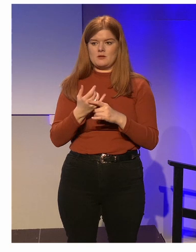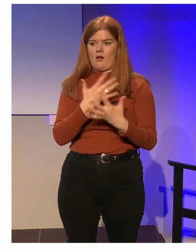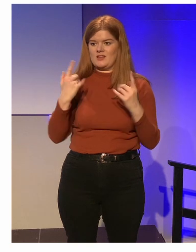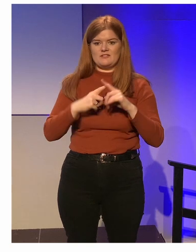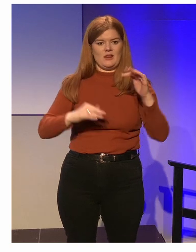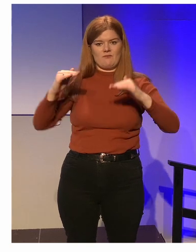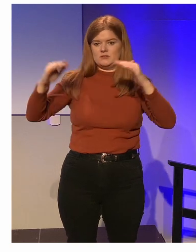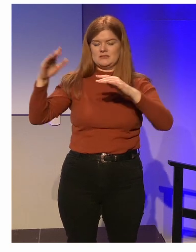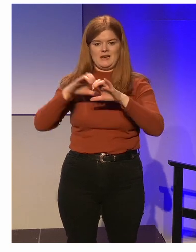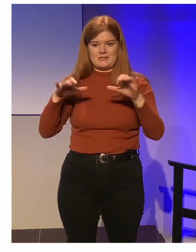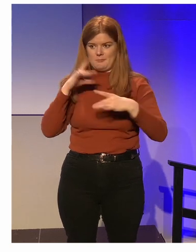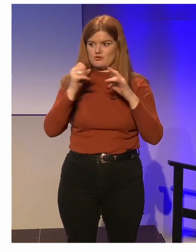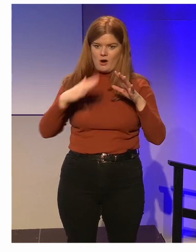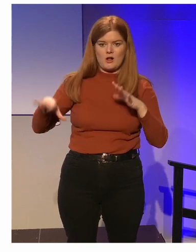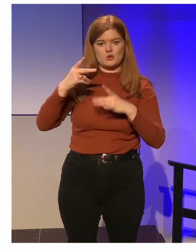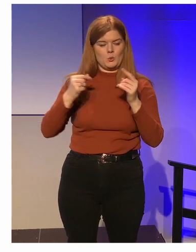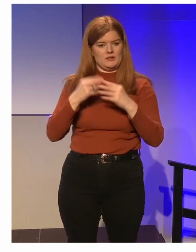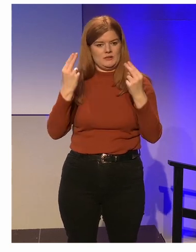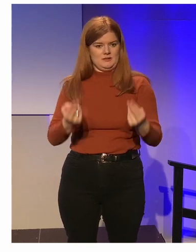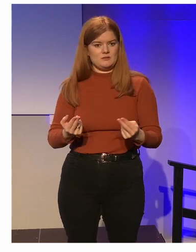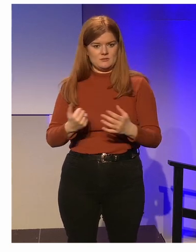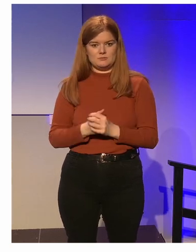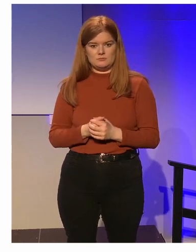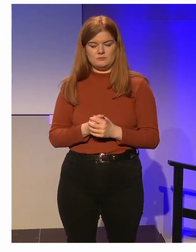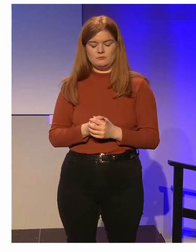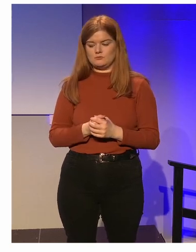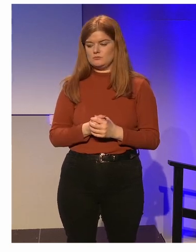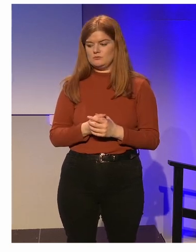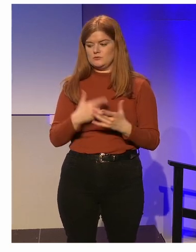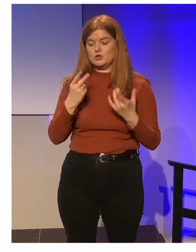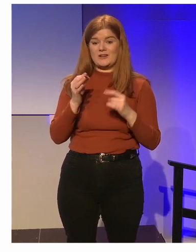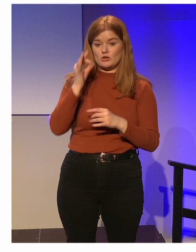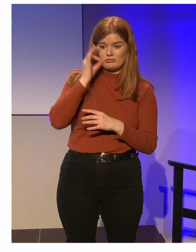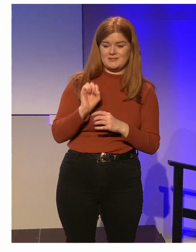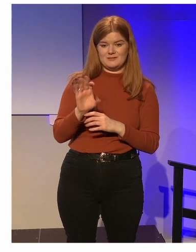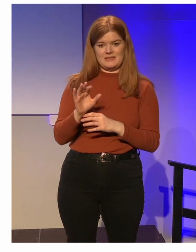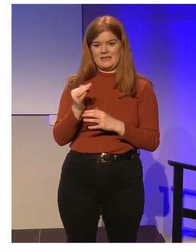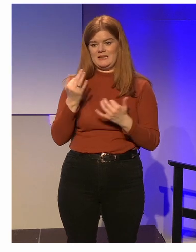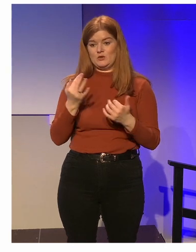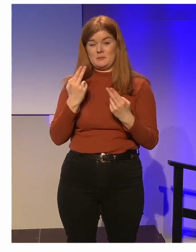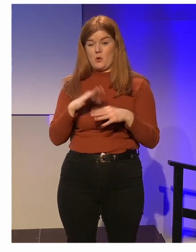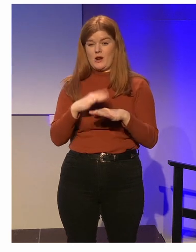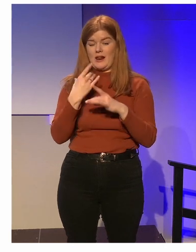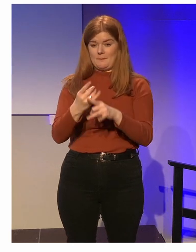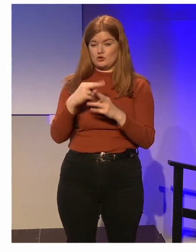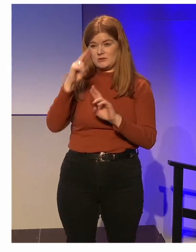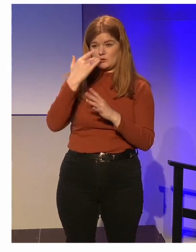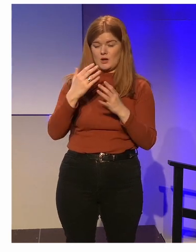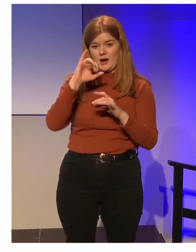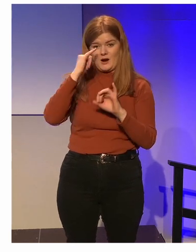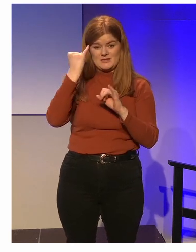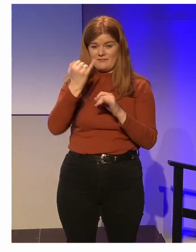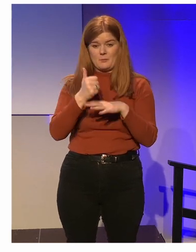different levels in the class to make sure that they were doing what they needed to be doing. So you had your green. If you maybe needed some more help understanding the concept, you could do the